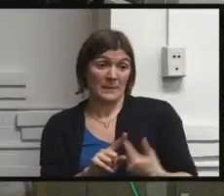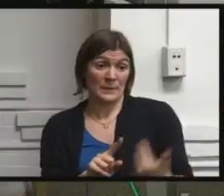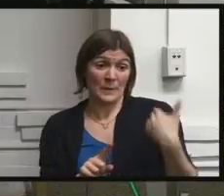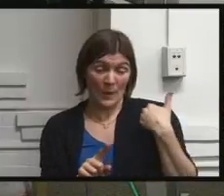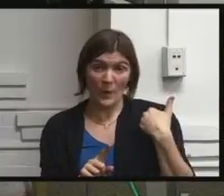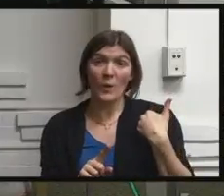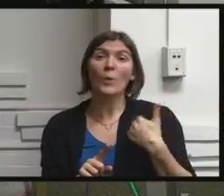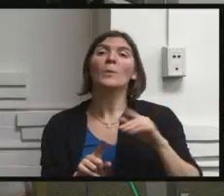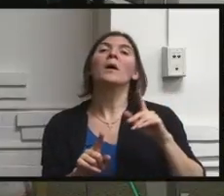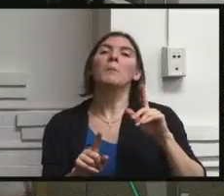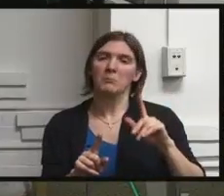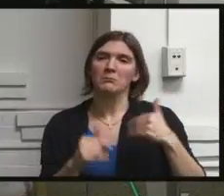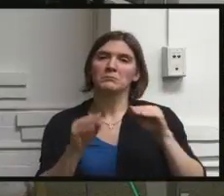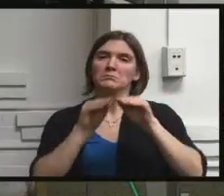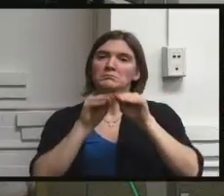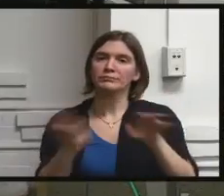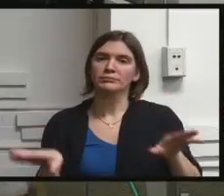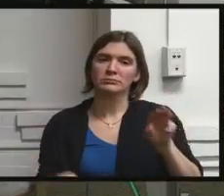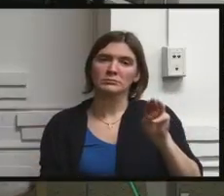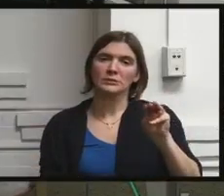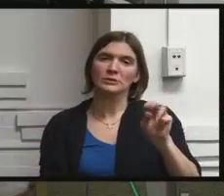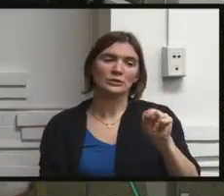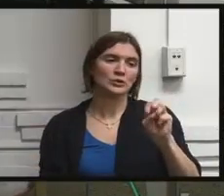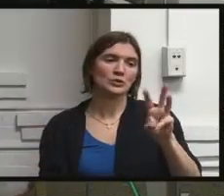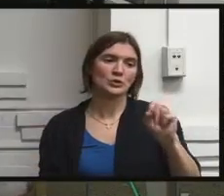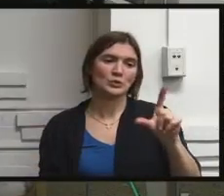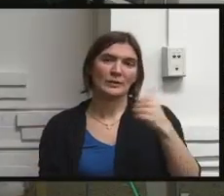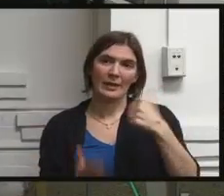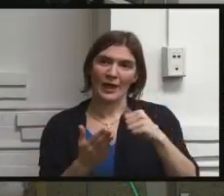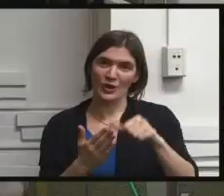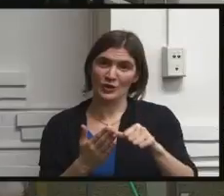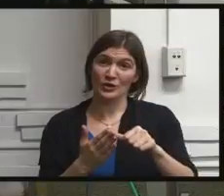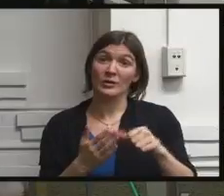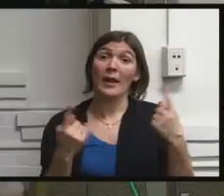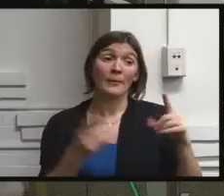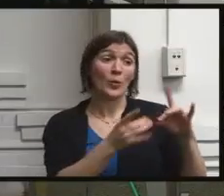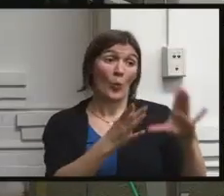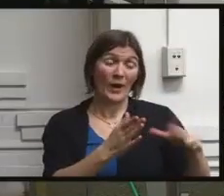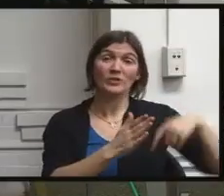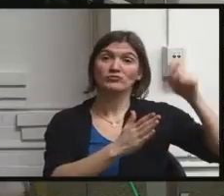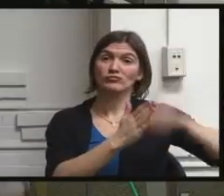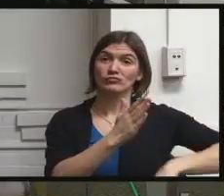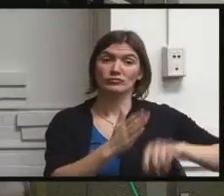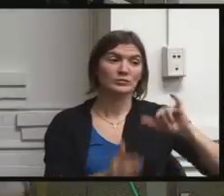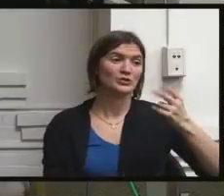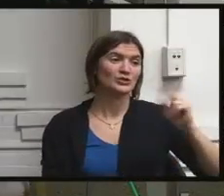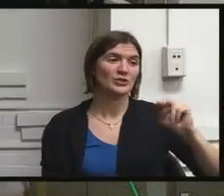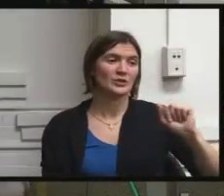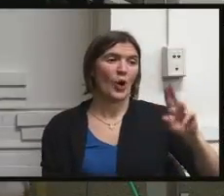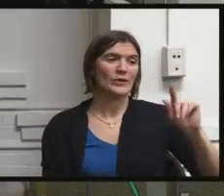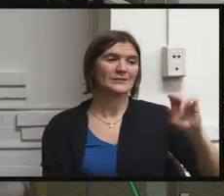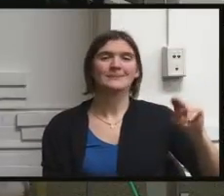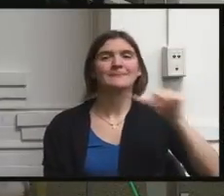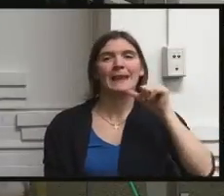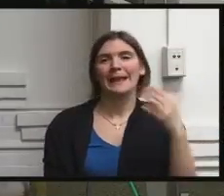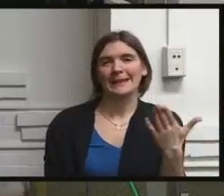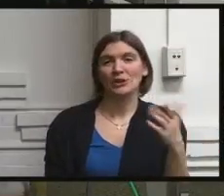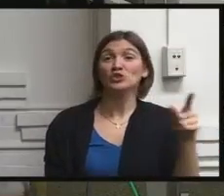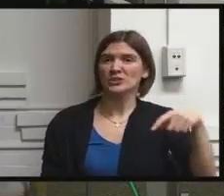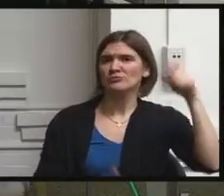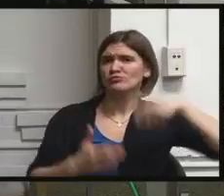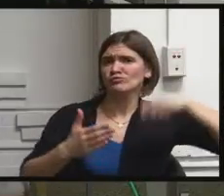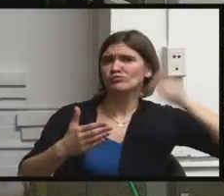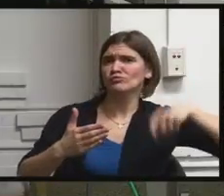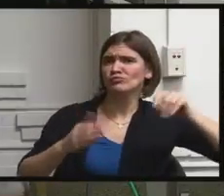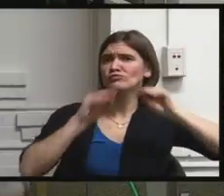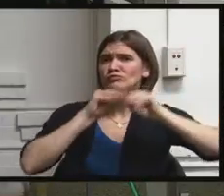developed a newsletter that we send to all of our members that's written by our coordinator, Jen Austin. Jen is not here tonight, but she has